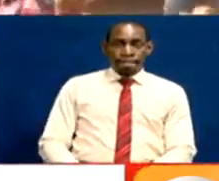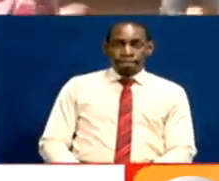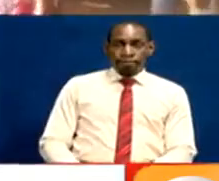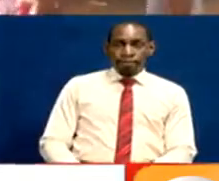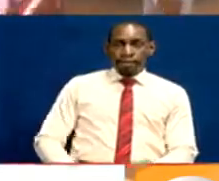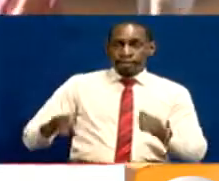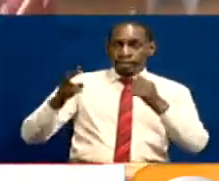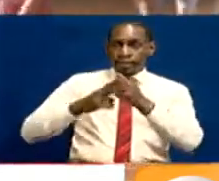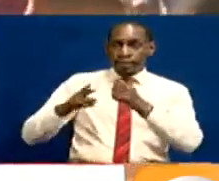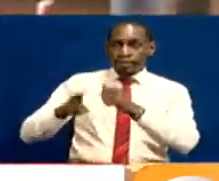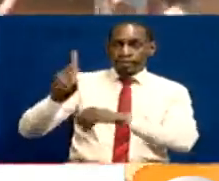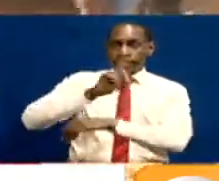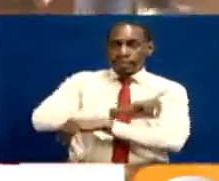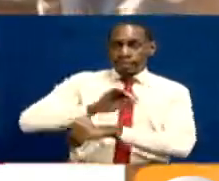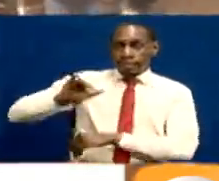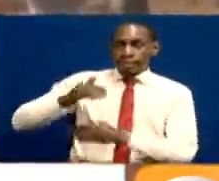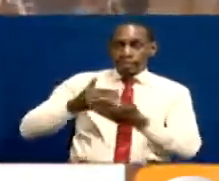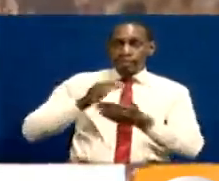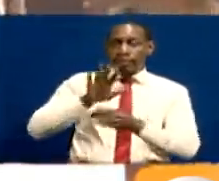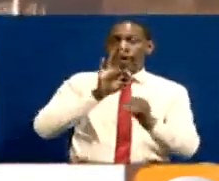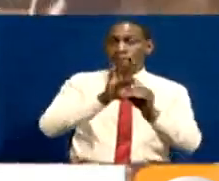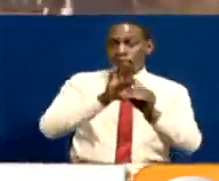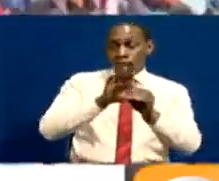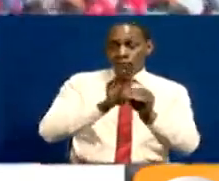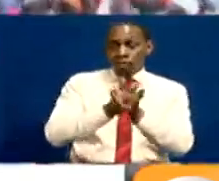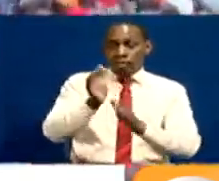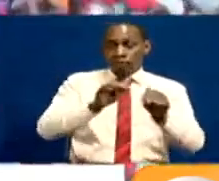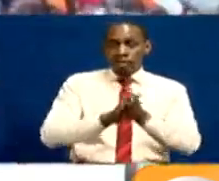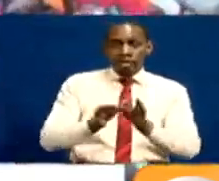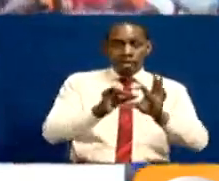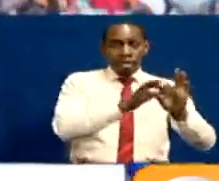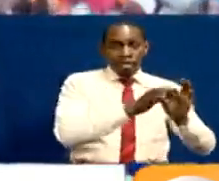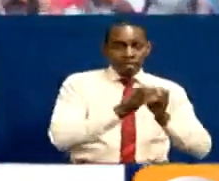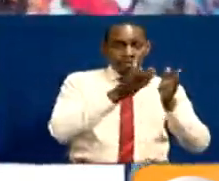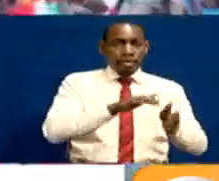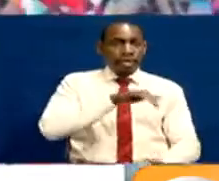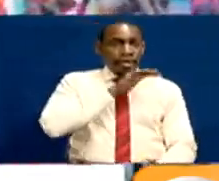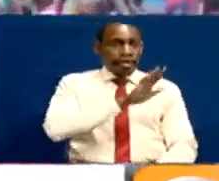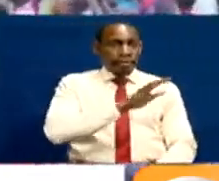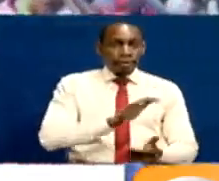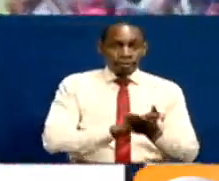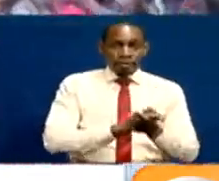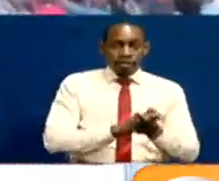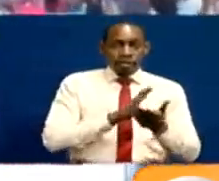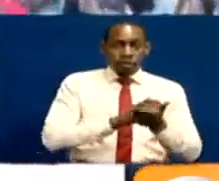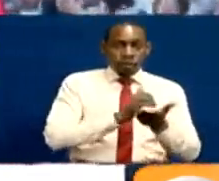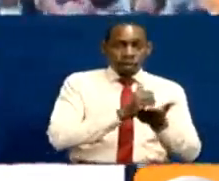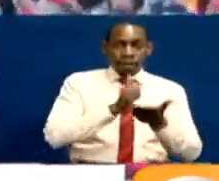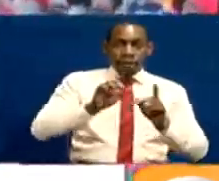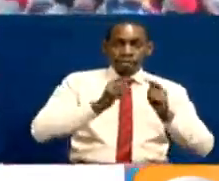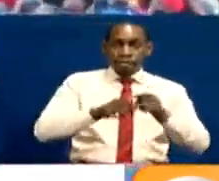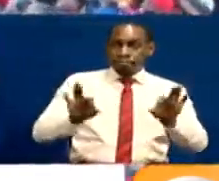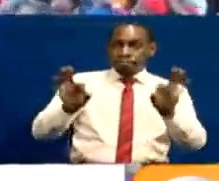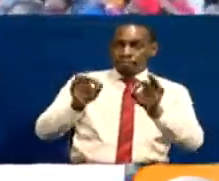With 77 days left to the August 9 polls, Azimio chief Raila Odinga has put his best teams